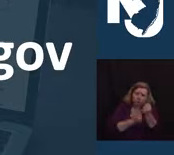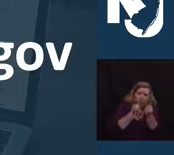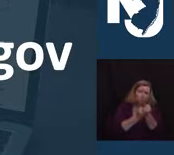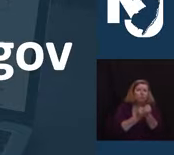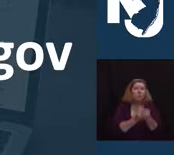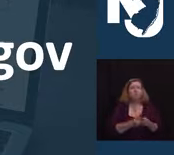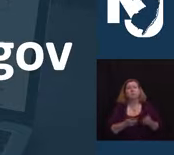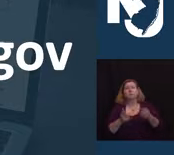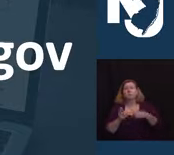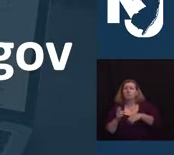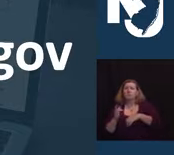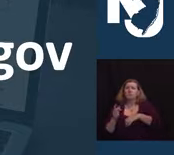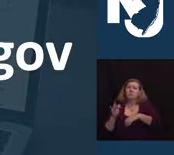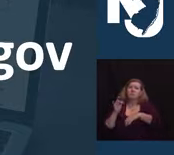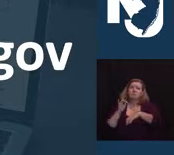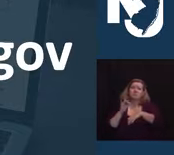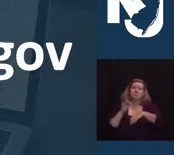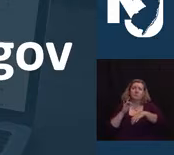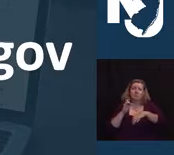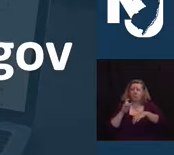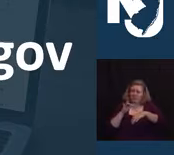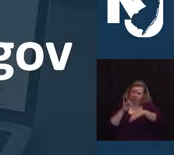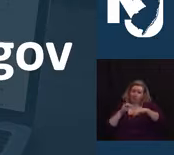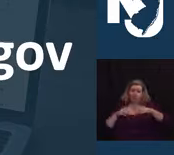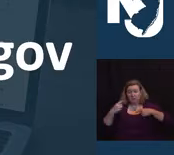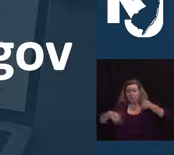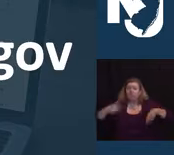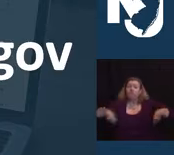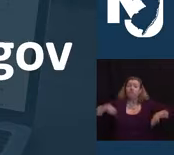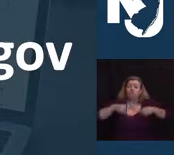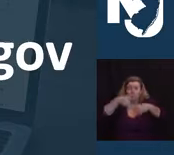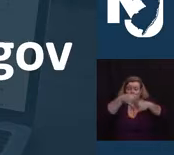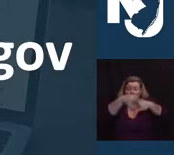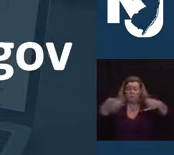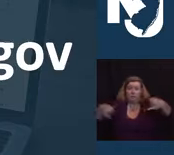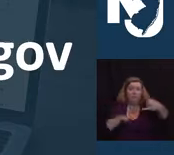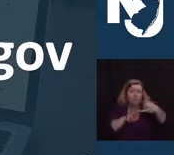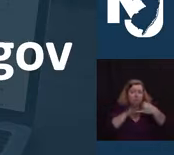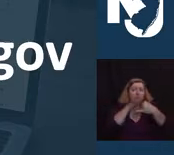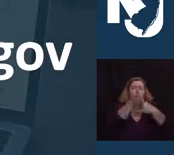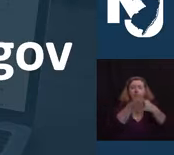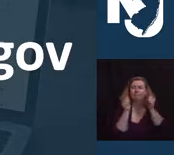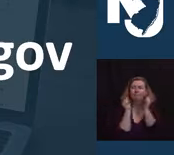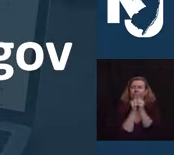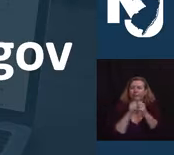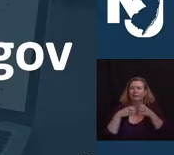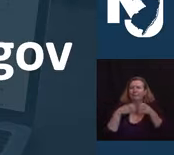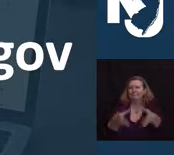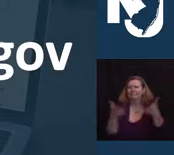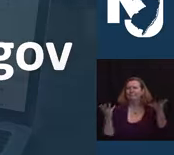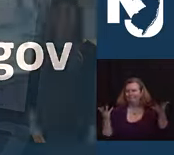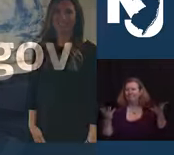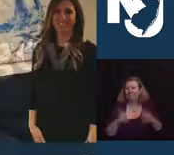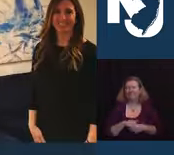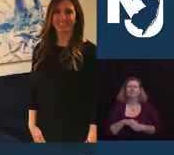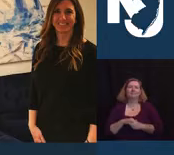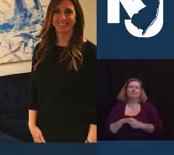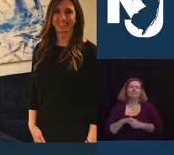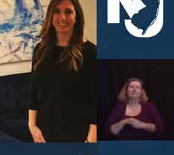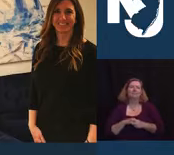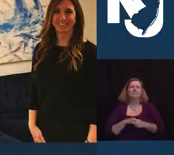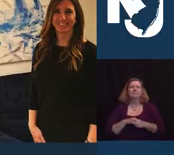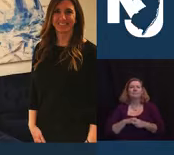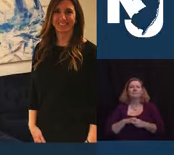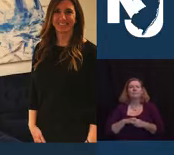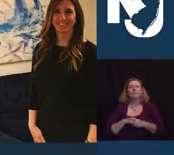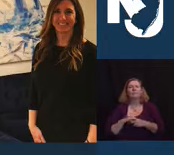Jersey family, thanks to the great work of community-based organizations up and down the state. And one of those organizations